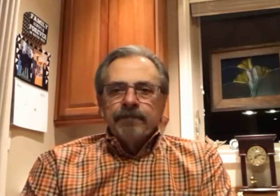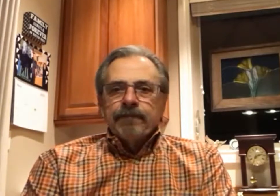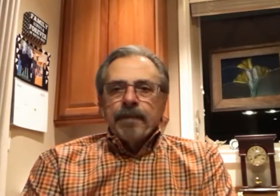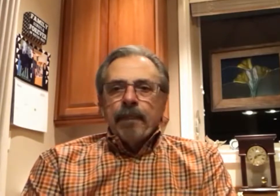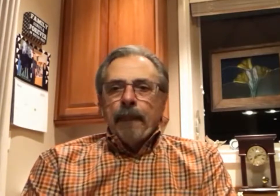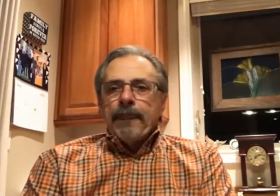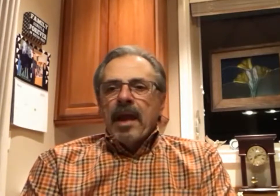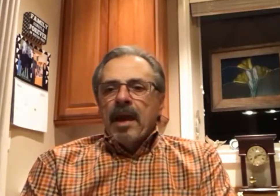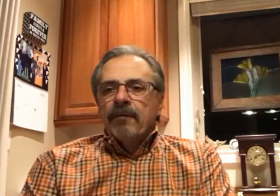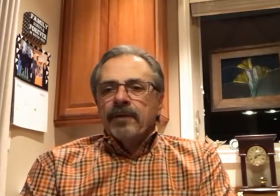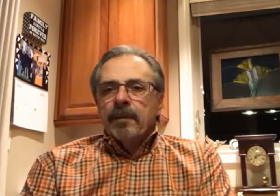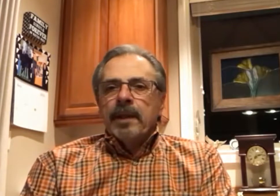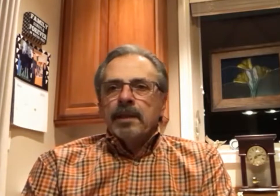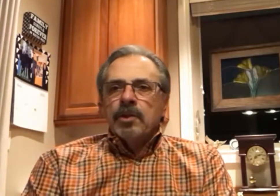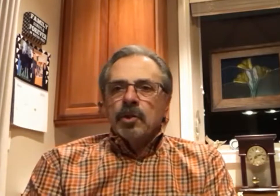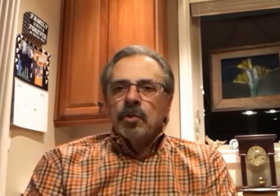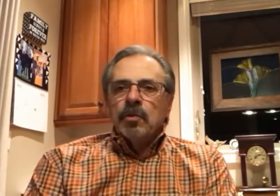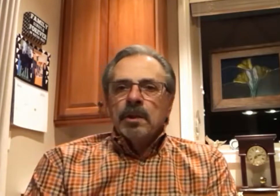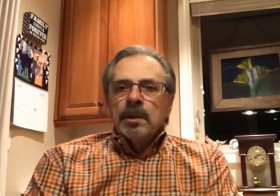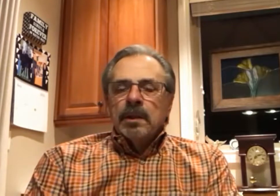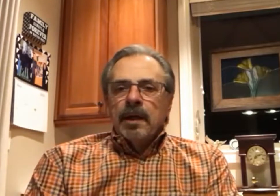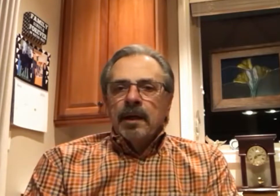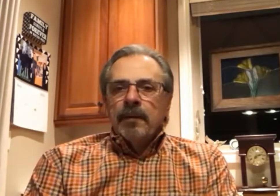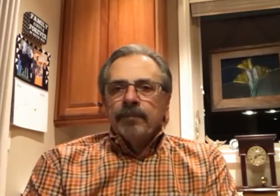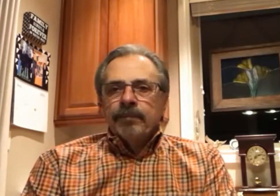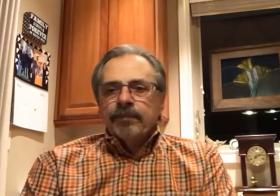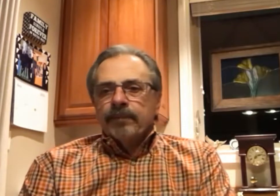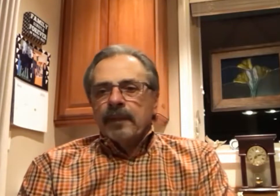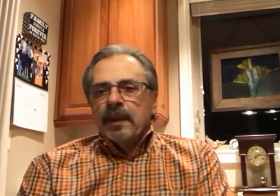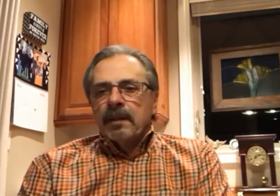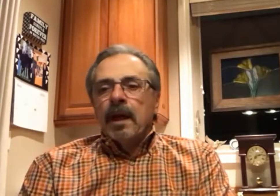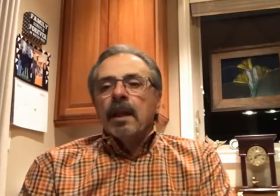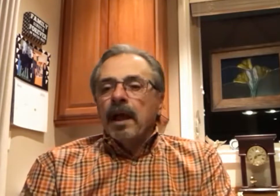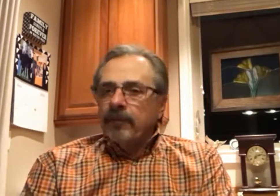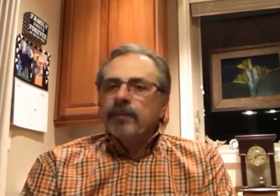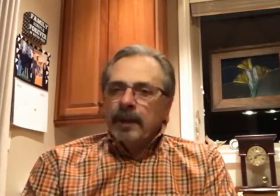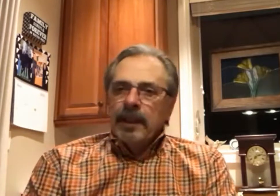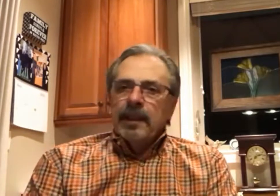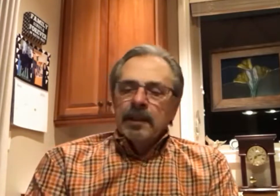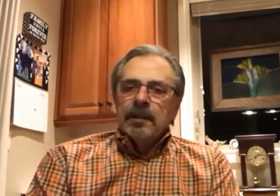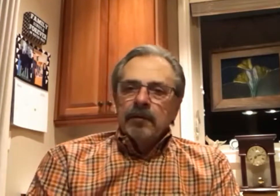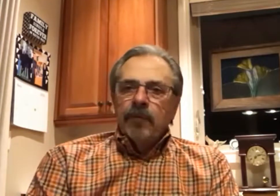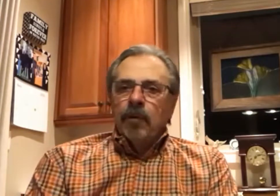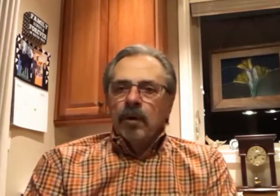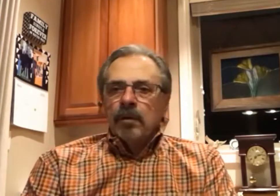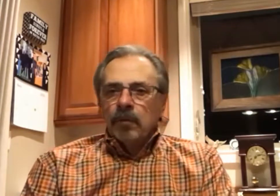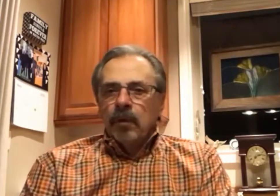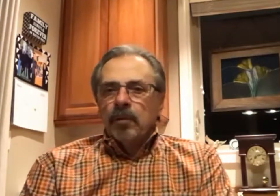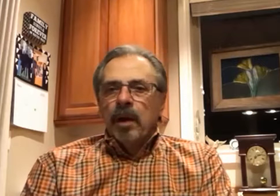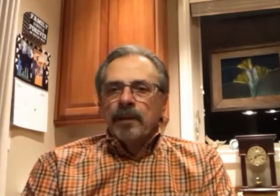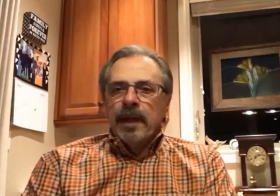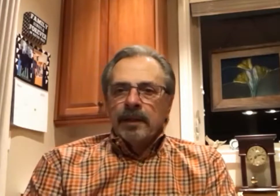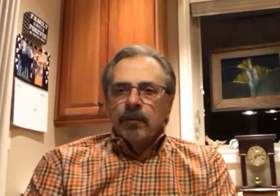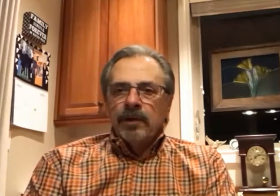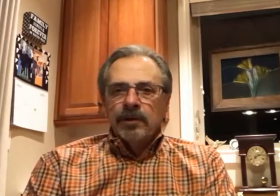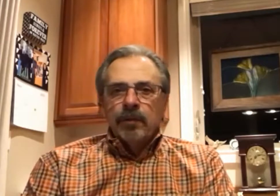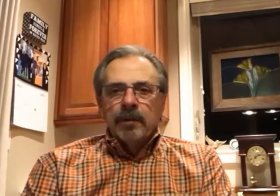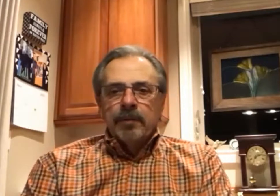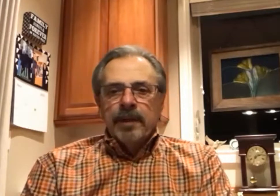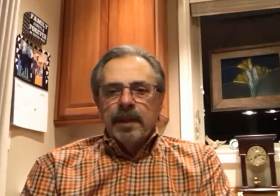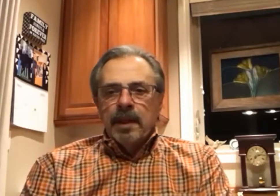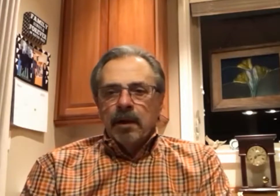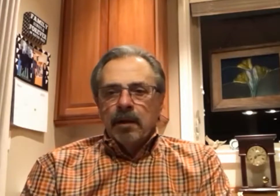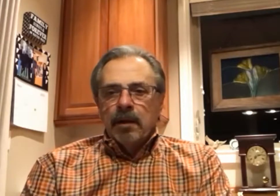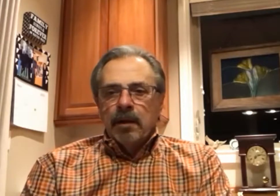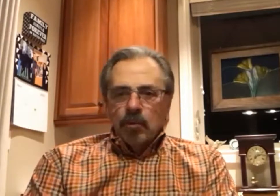government have committed to a lot of money for rural broadband, and we just